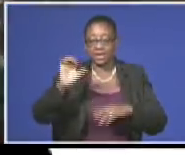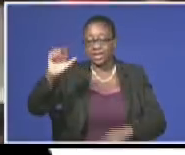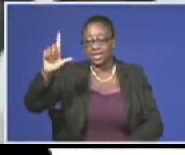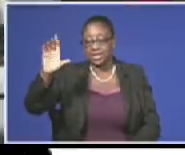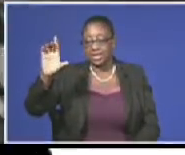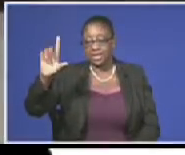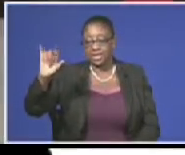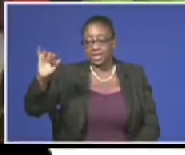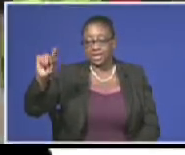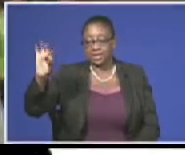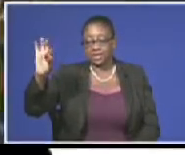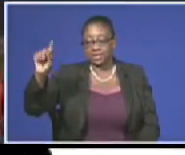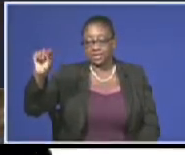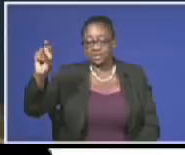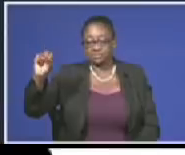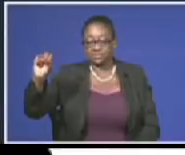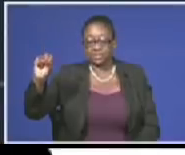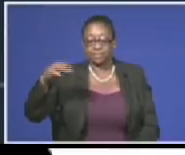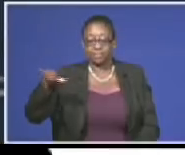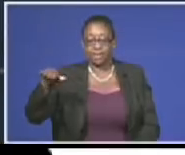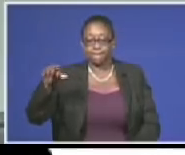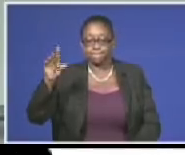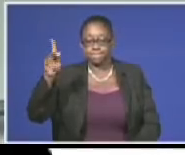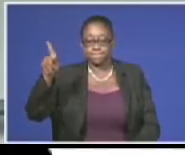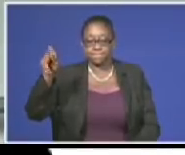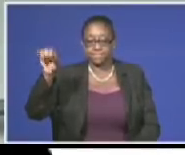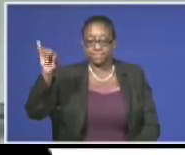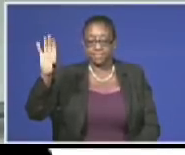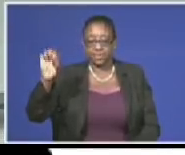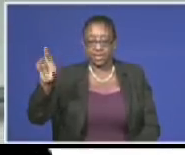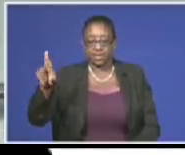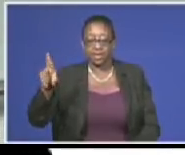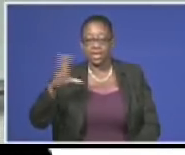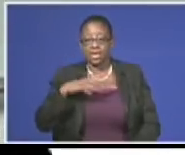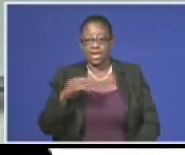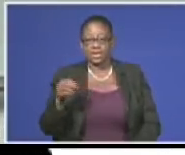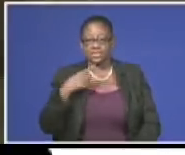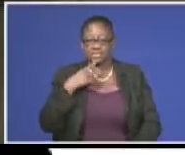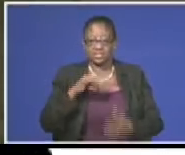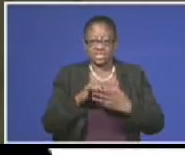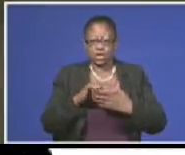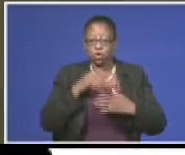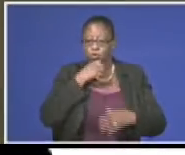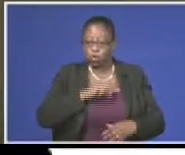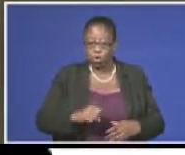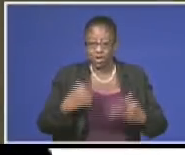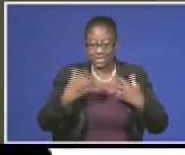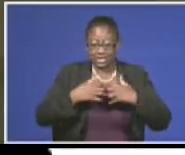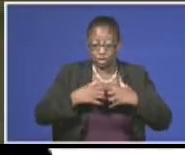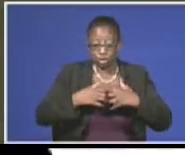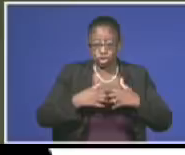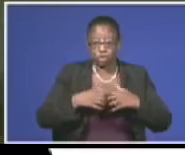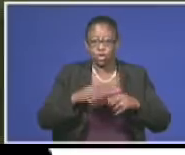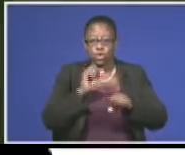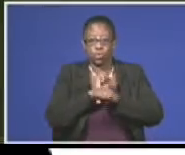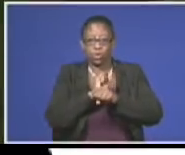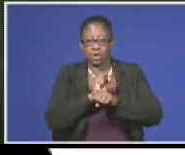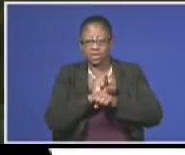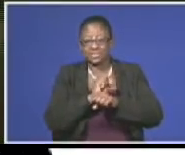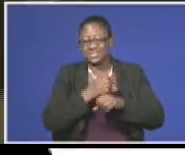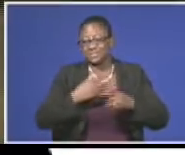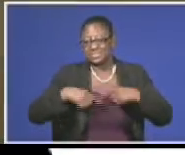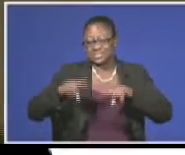$95 million price tag. The new high-efficiency engines are set to replace aged engines that have been in operation since the